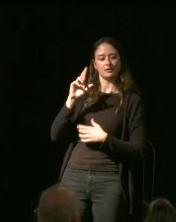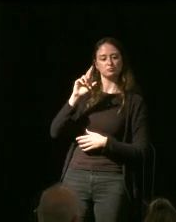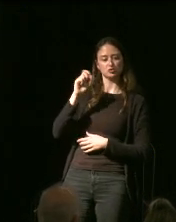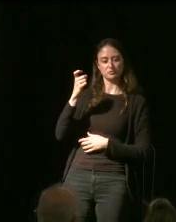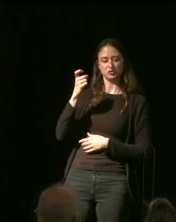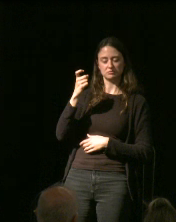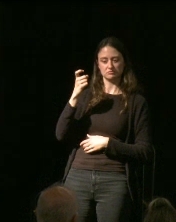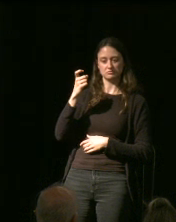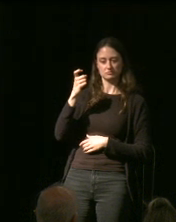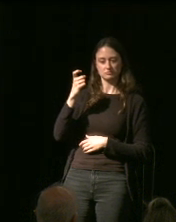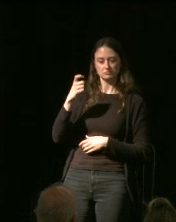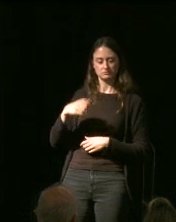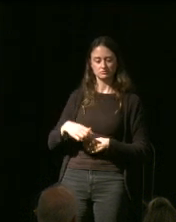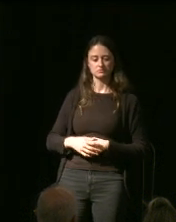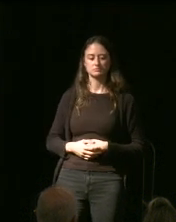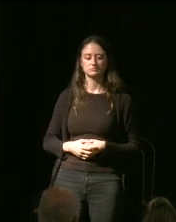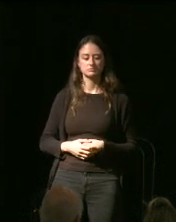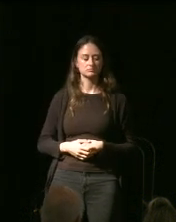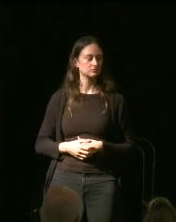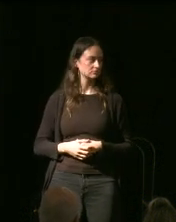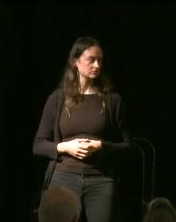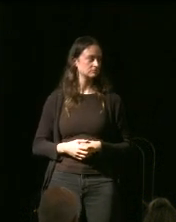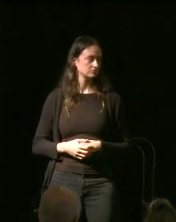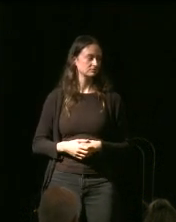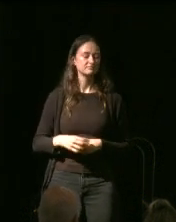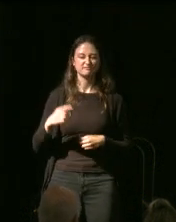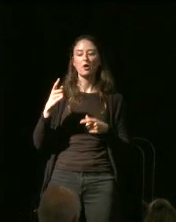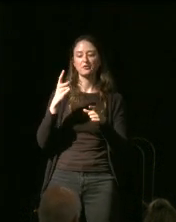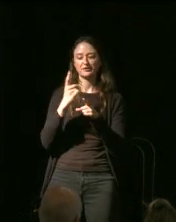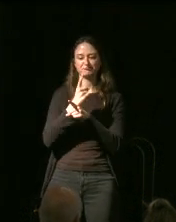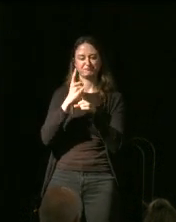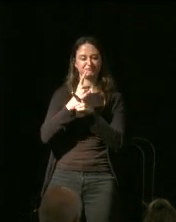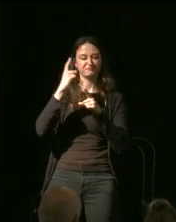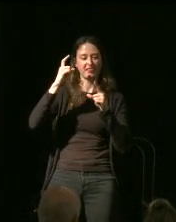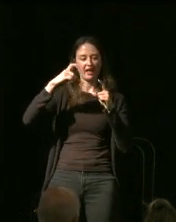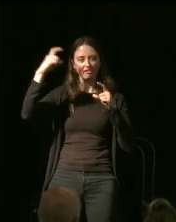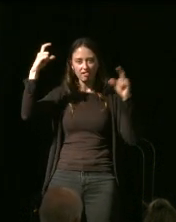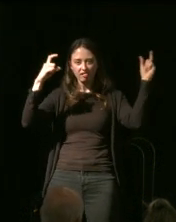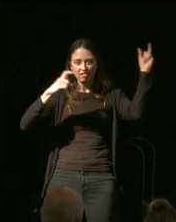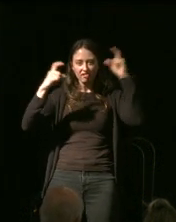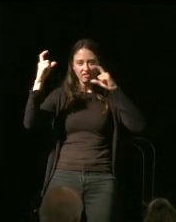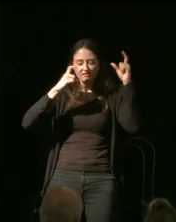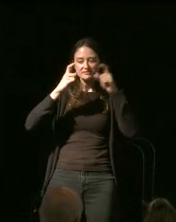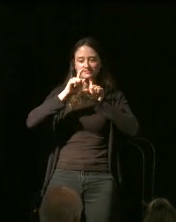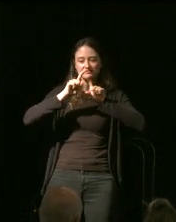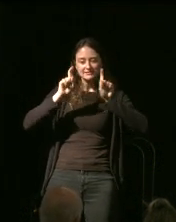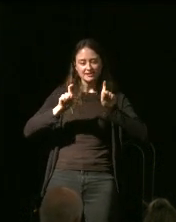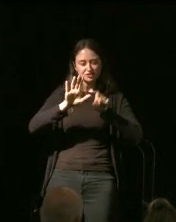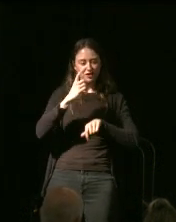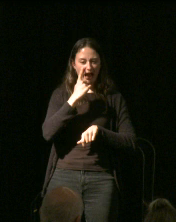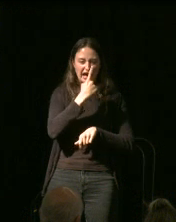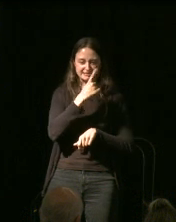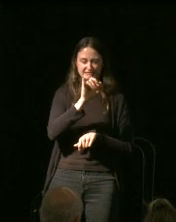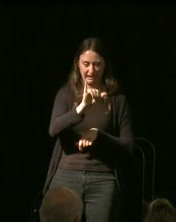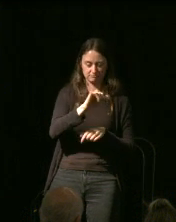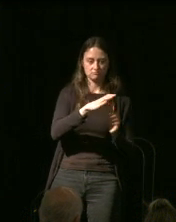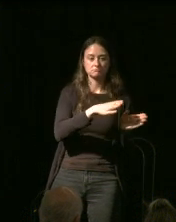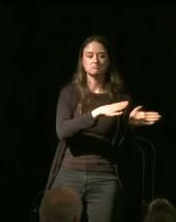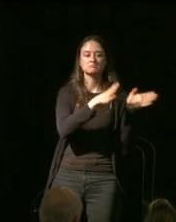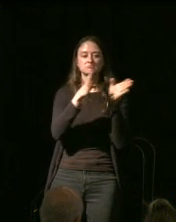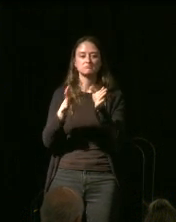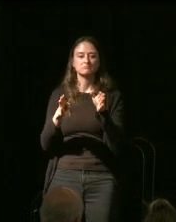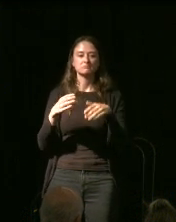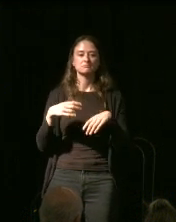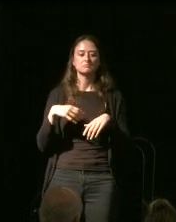Then we do a visual acuity and low luminance visual acuity test, which is where you look at an eye